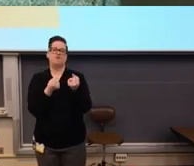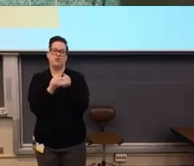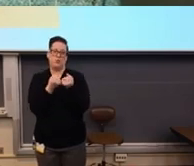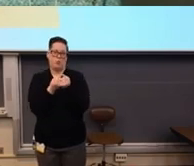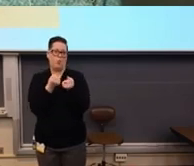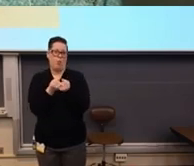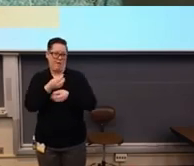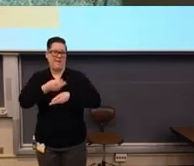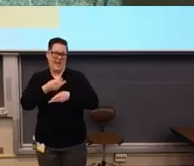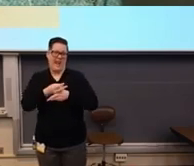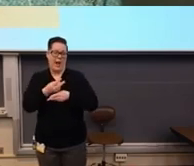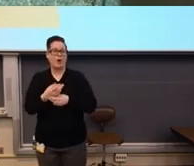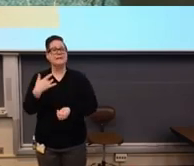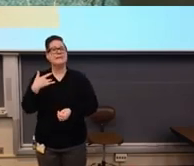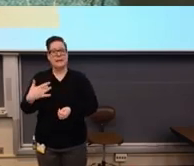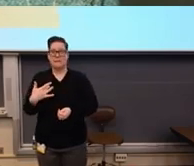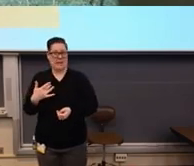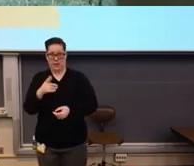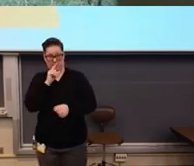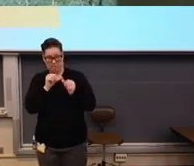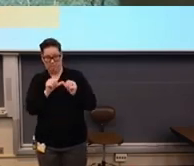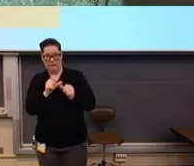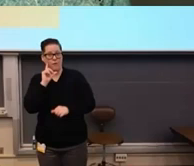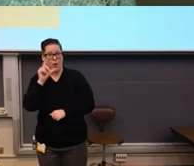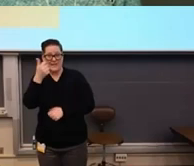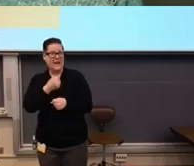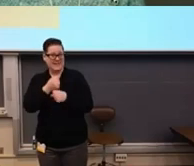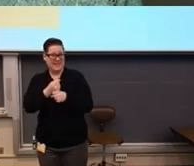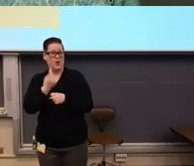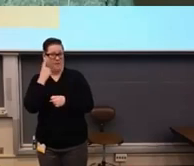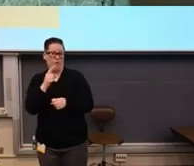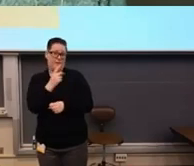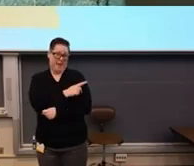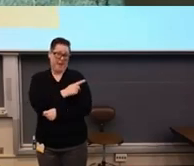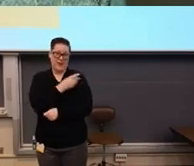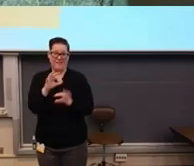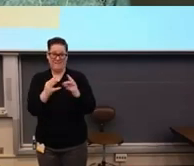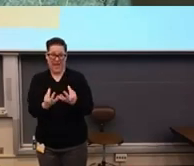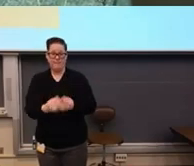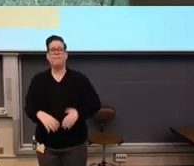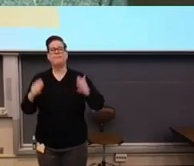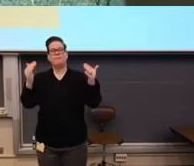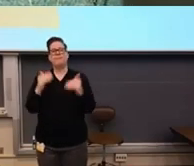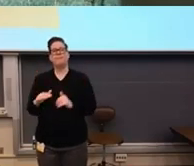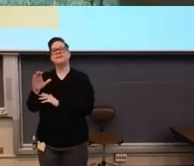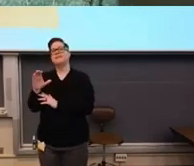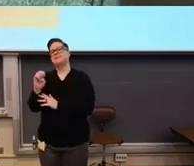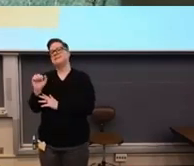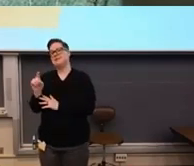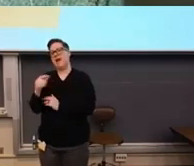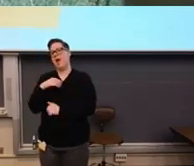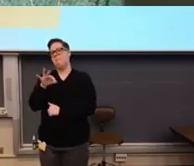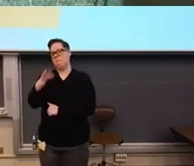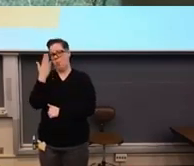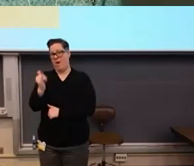supportive care. And we're talking usually for 10 years to patients and families. And I mentioned the CED because We're lucky